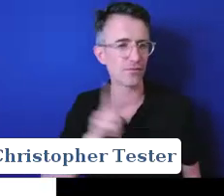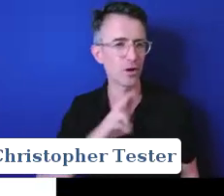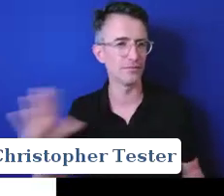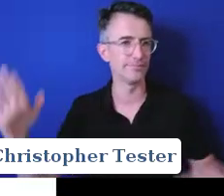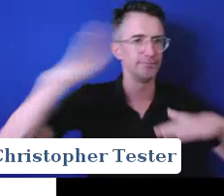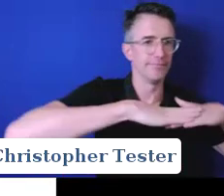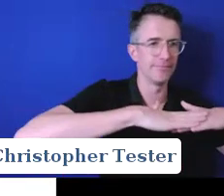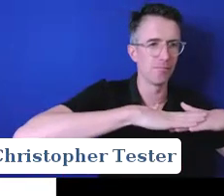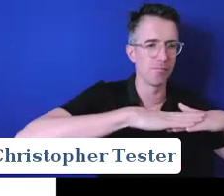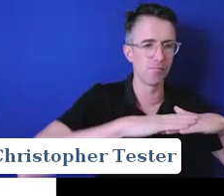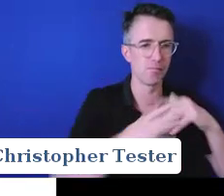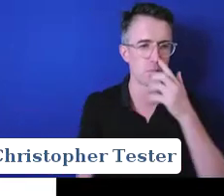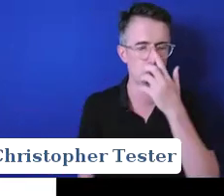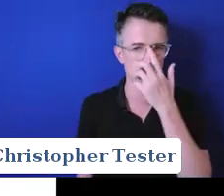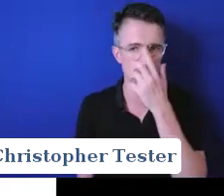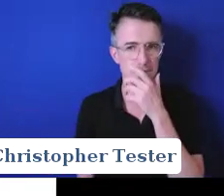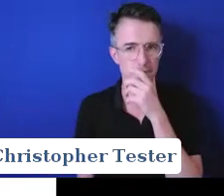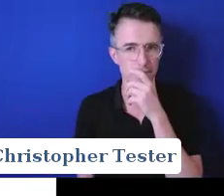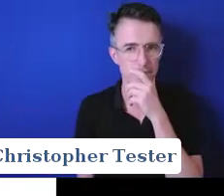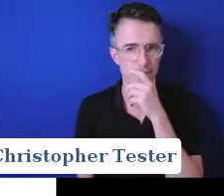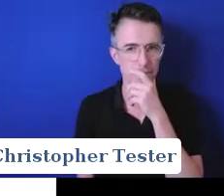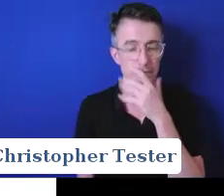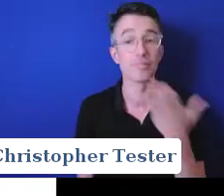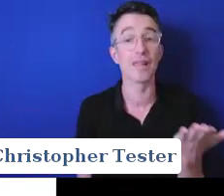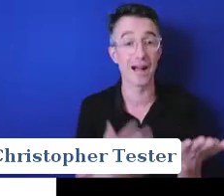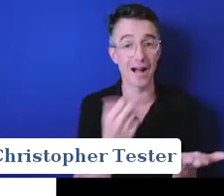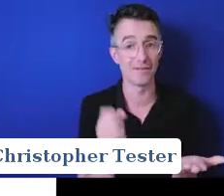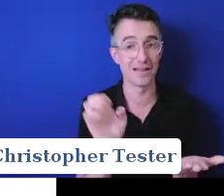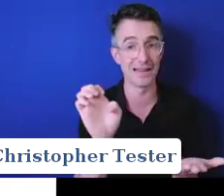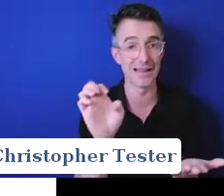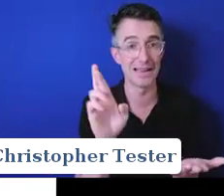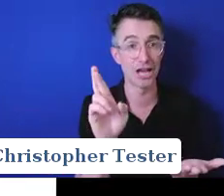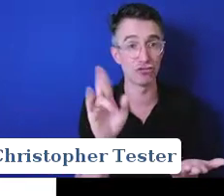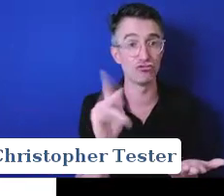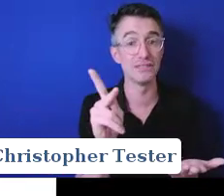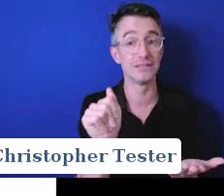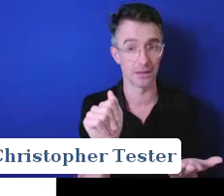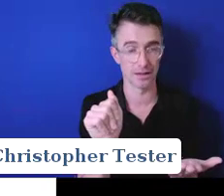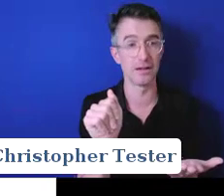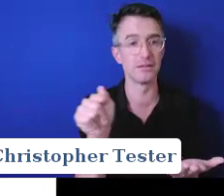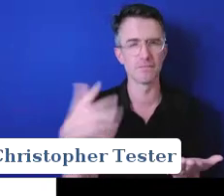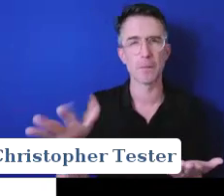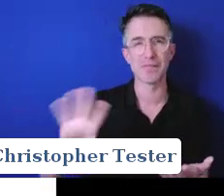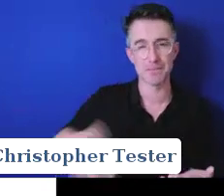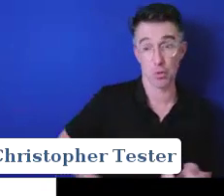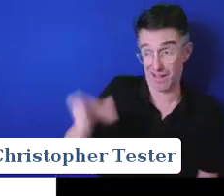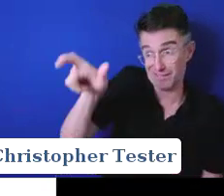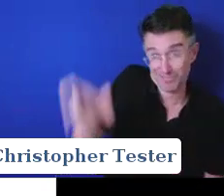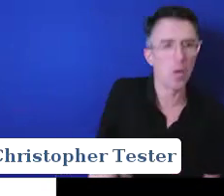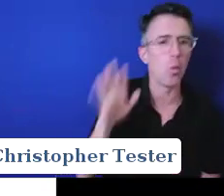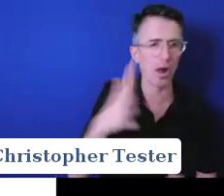Sovannary, Erika, is here as a backup, so she can continue the presentation for Cambodia. Yeah, sure. Yeah, sure. Erika? Please go